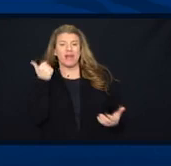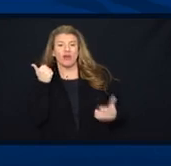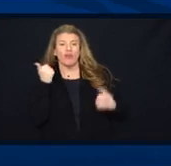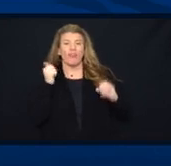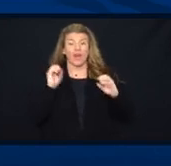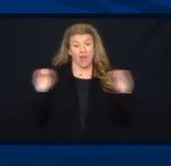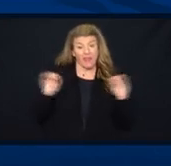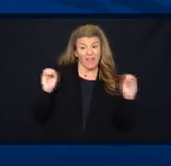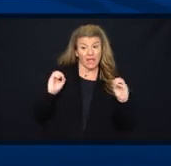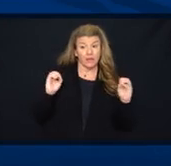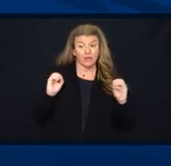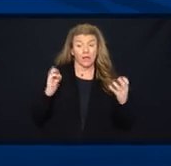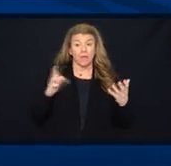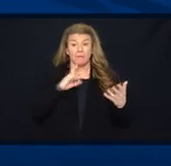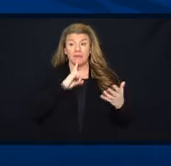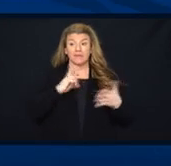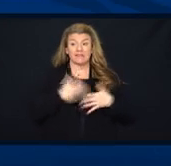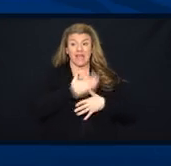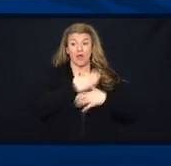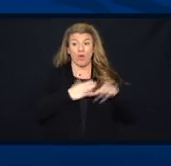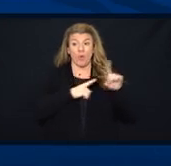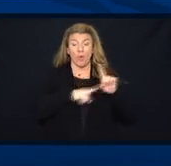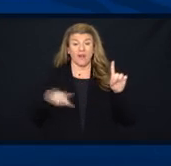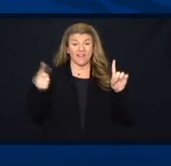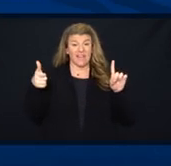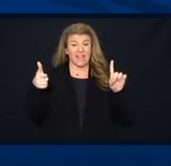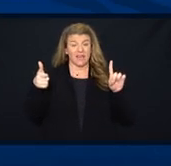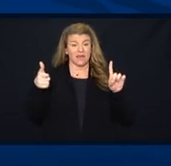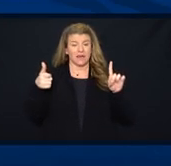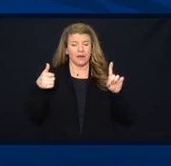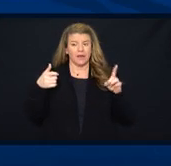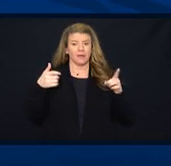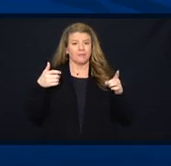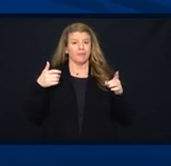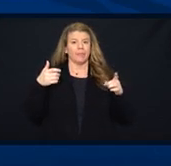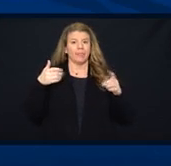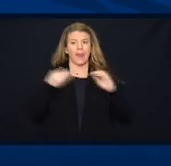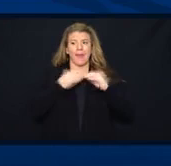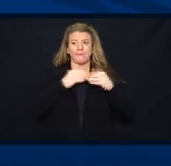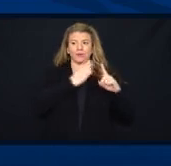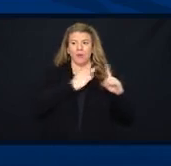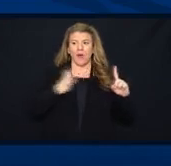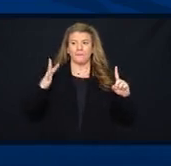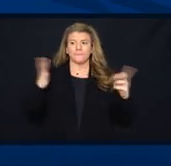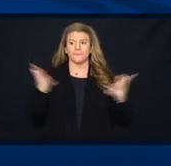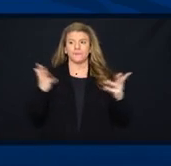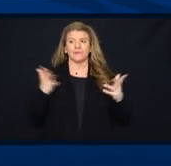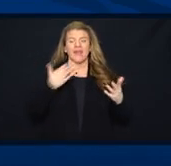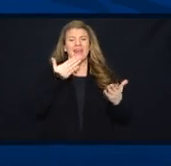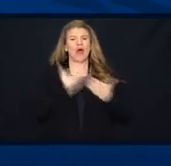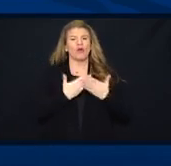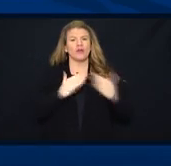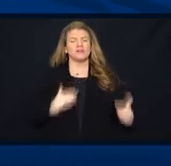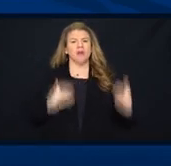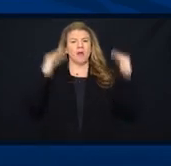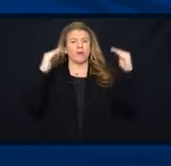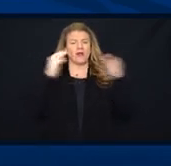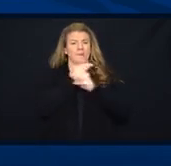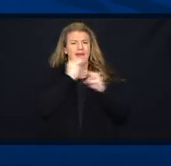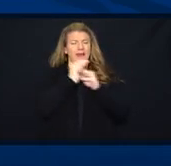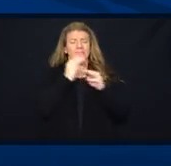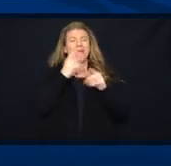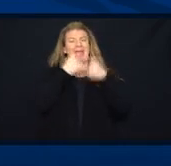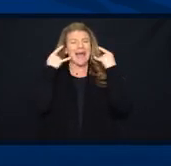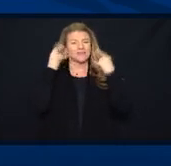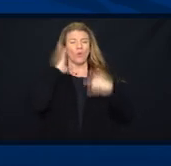of 1 to 10, where does it fit? And how good is the upgraded mask going to be if